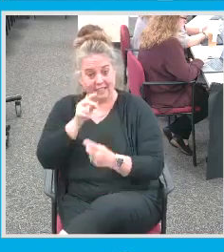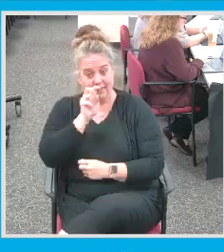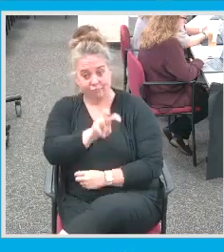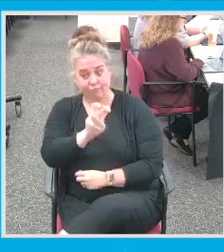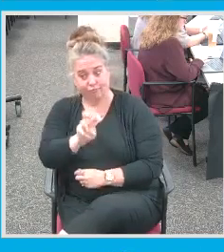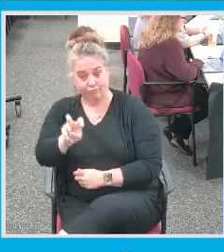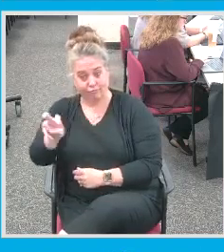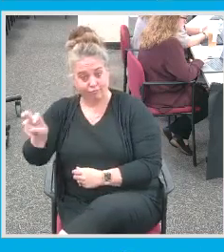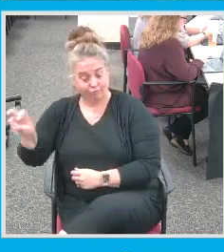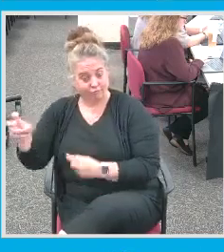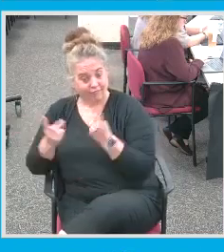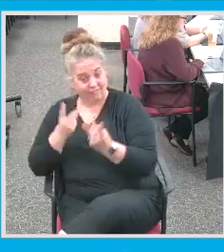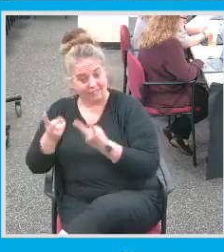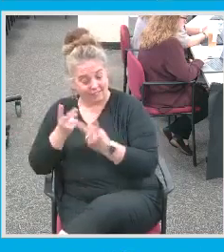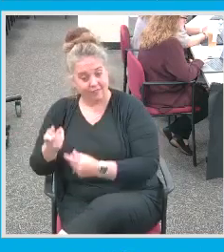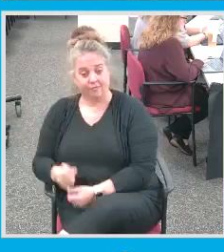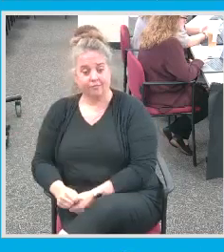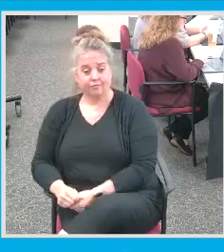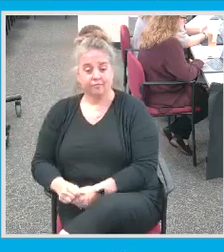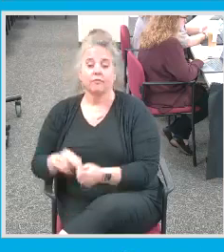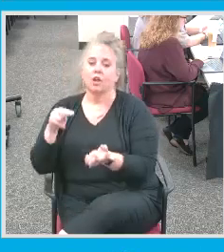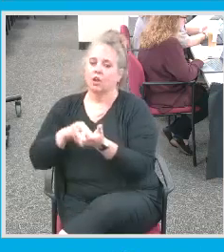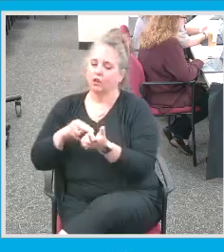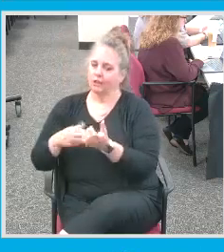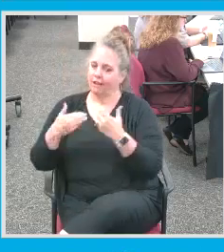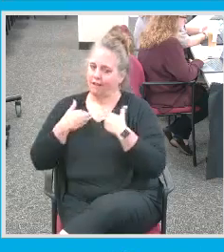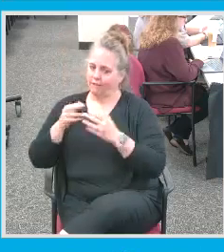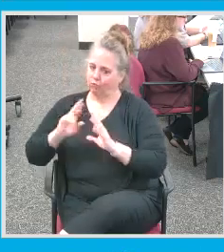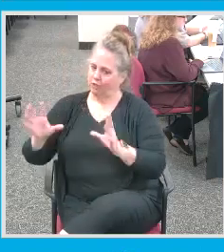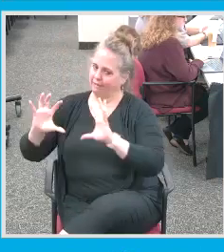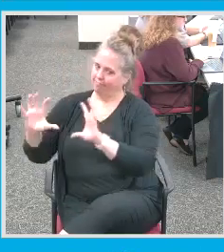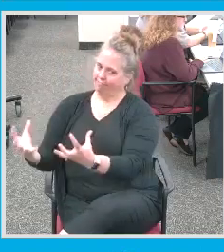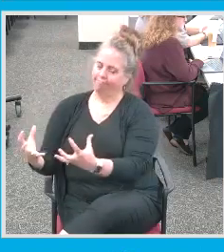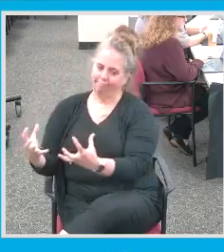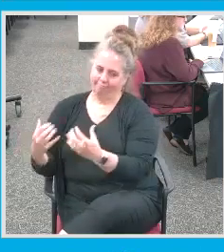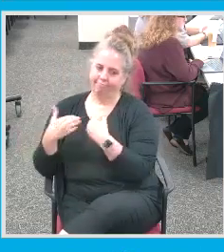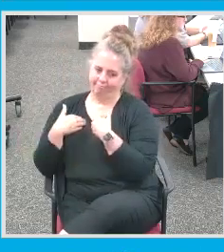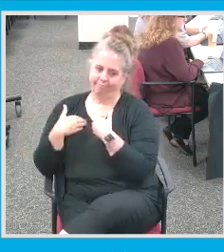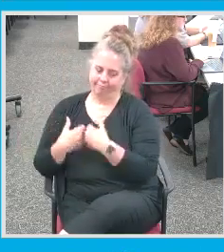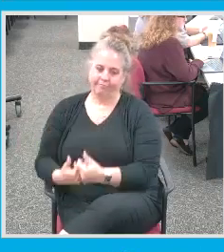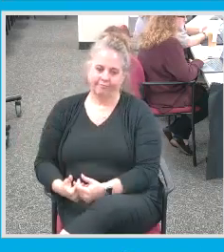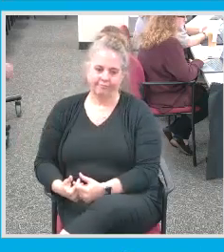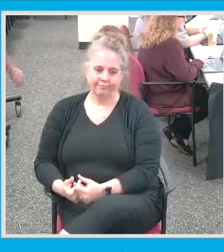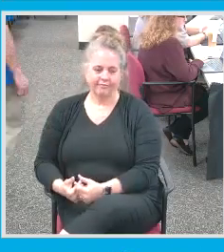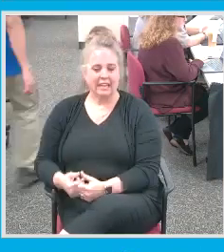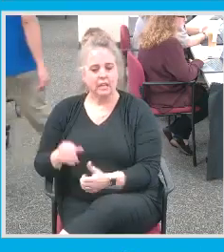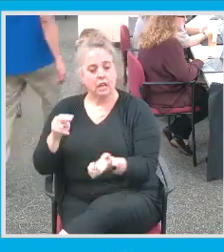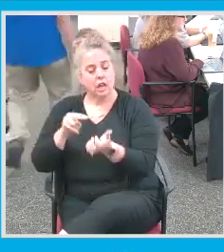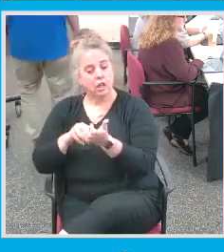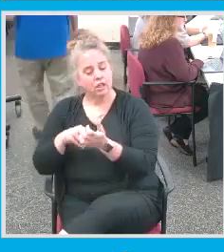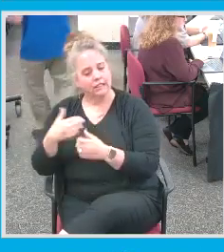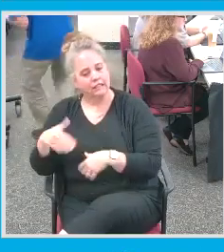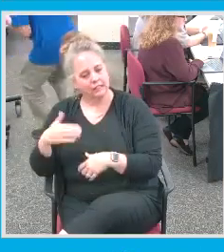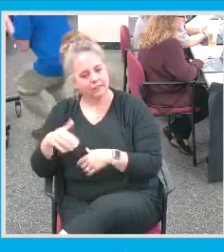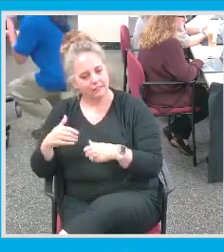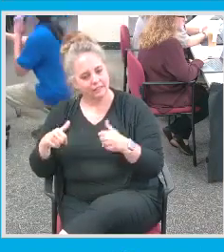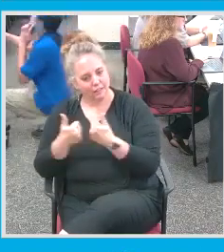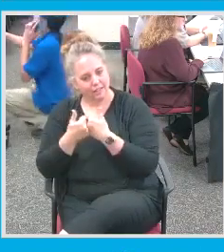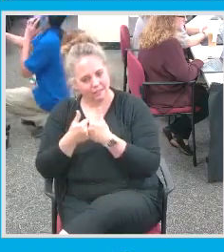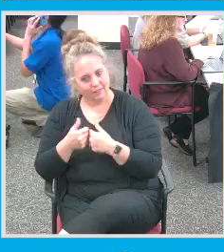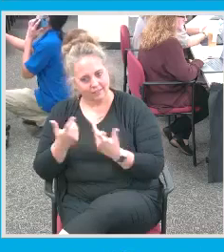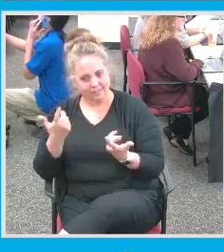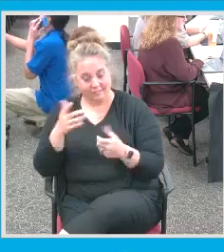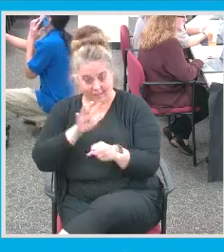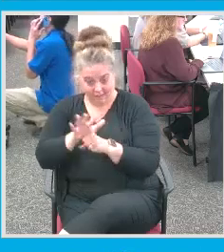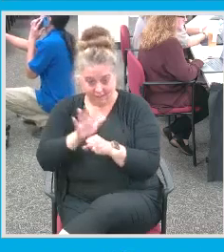full-time registered nurses. We have had a bit of a challenge recruiting and retaining registered nurses. Next slide,